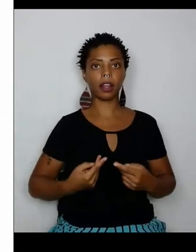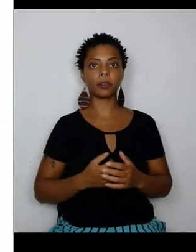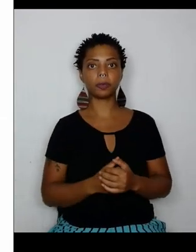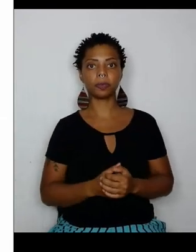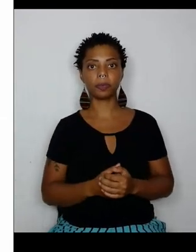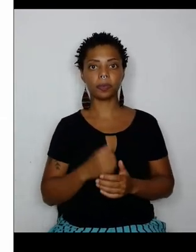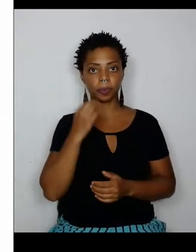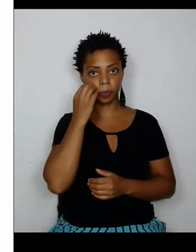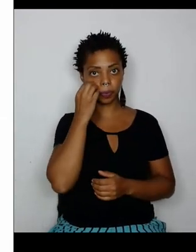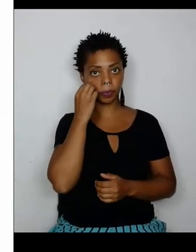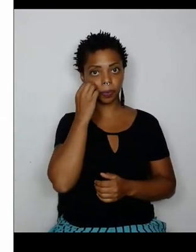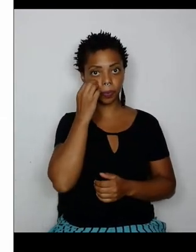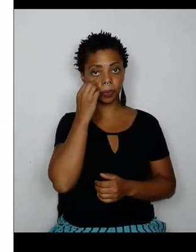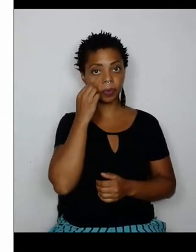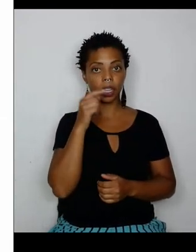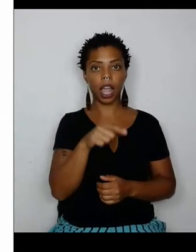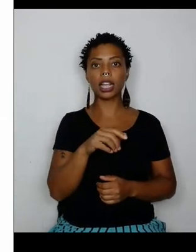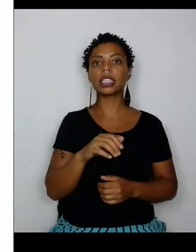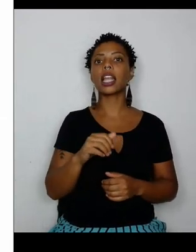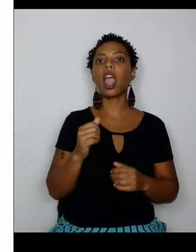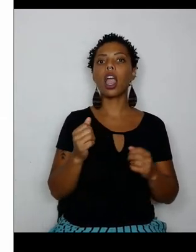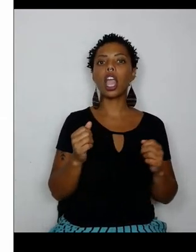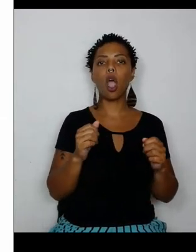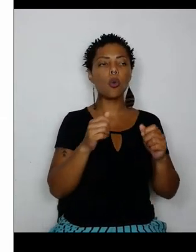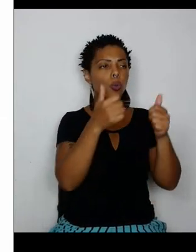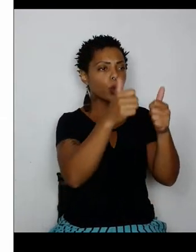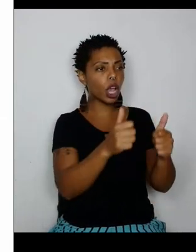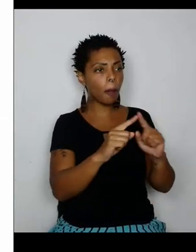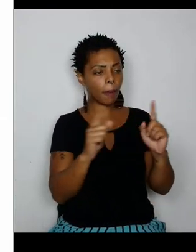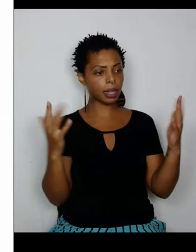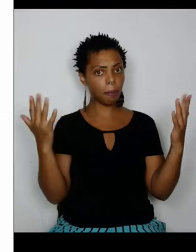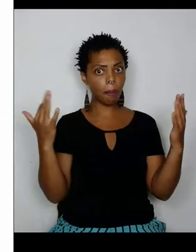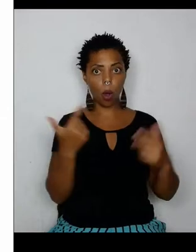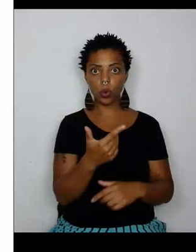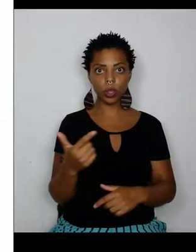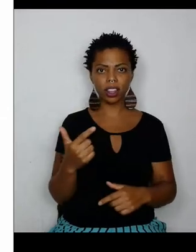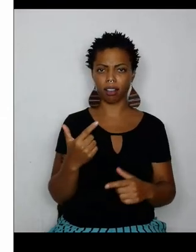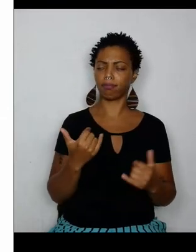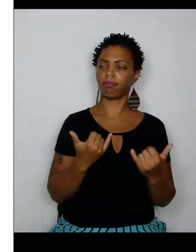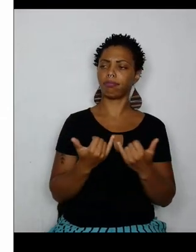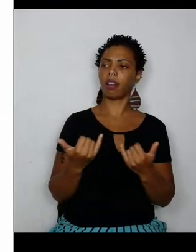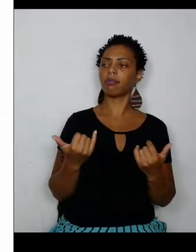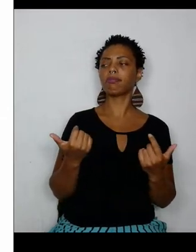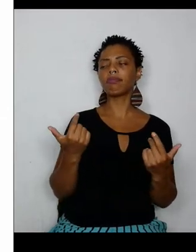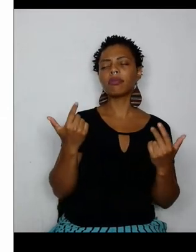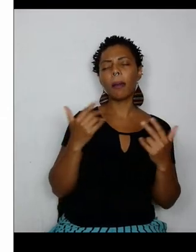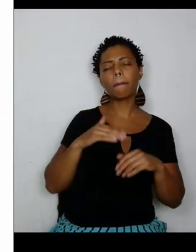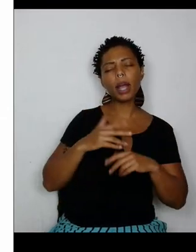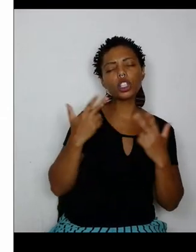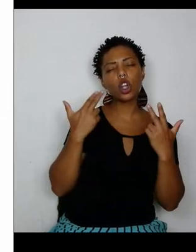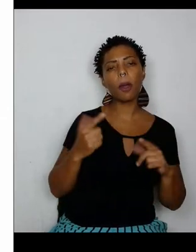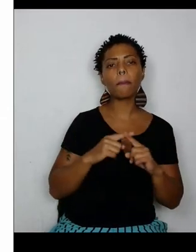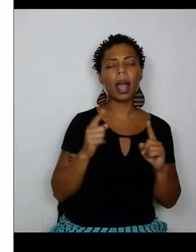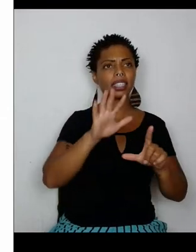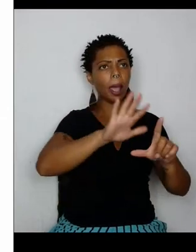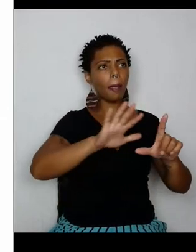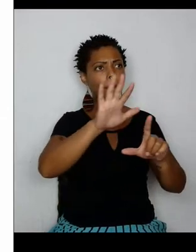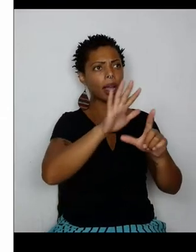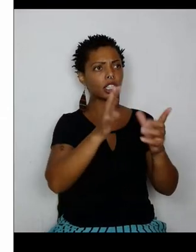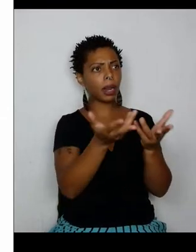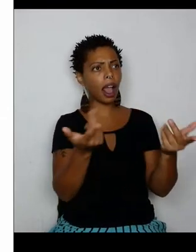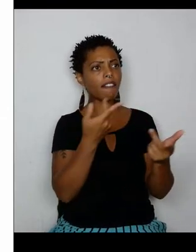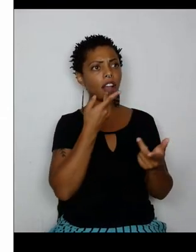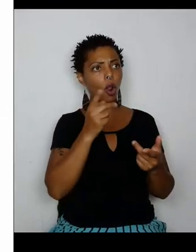controversial sacred representations a miraculously occurring image verified the information enabled the